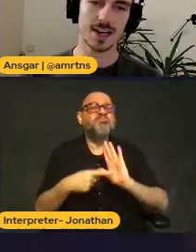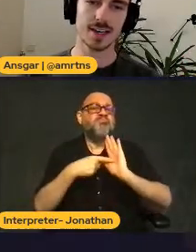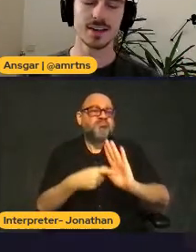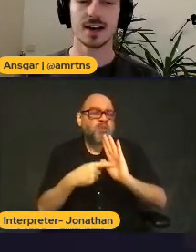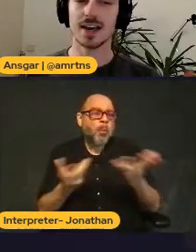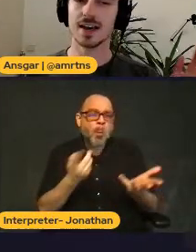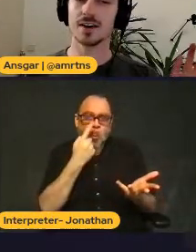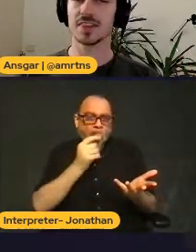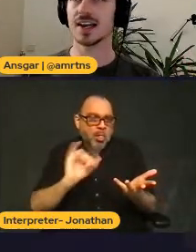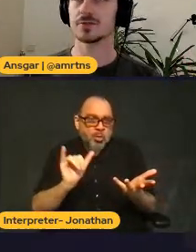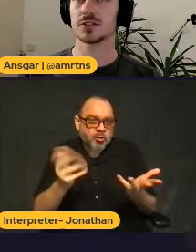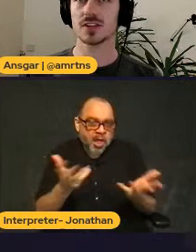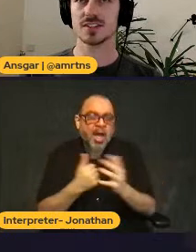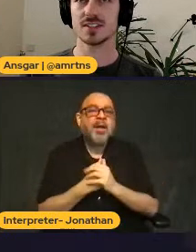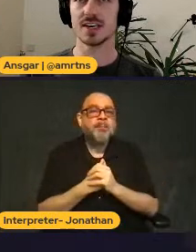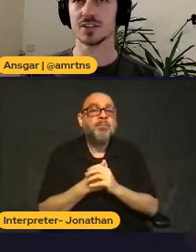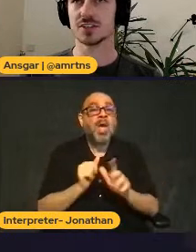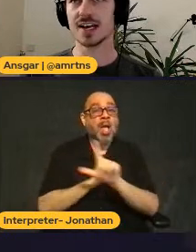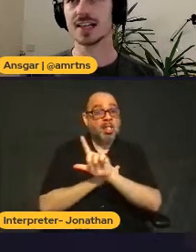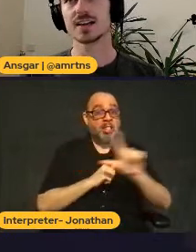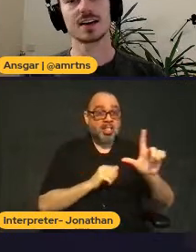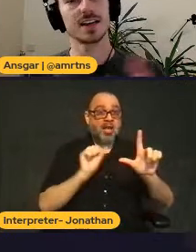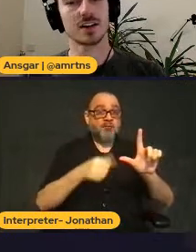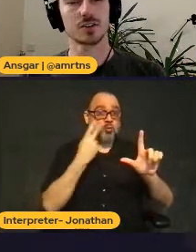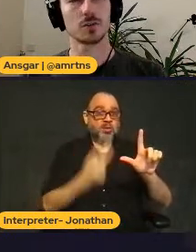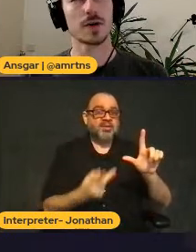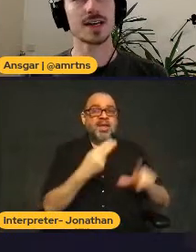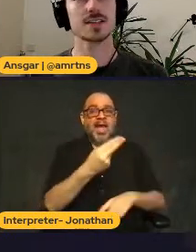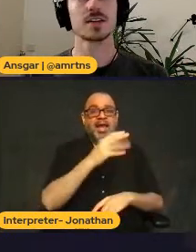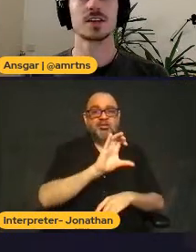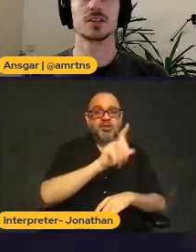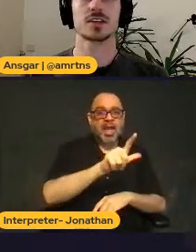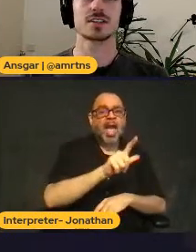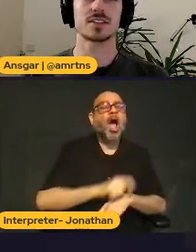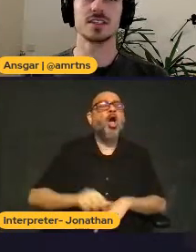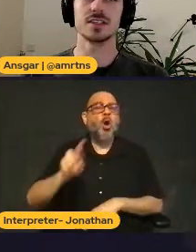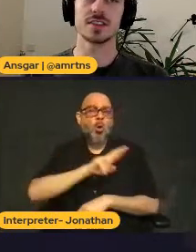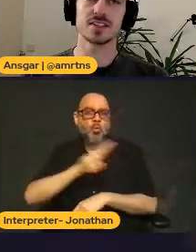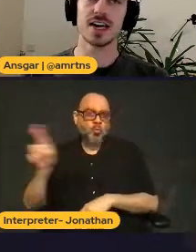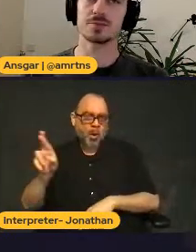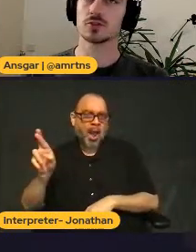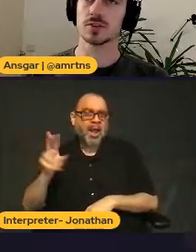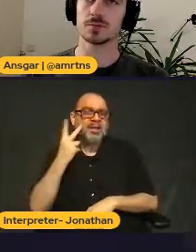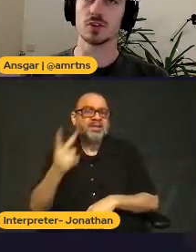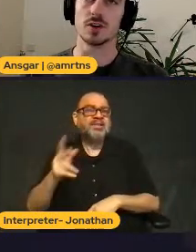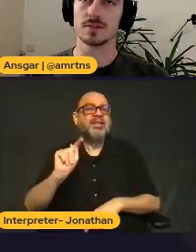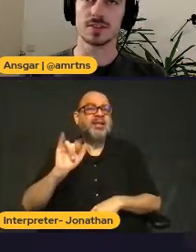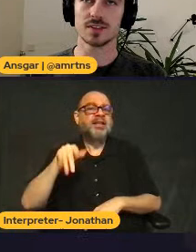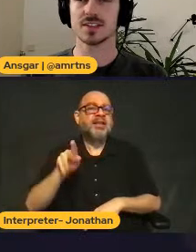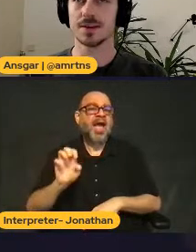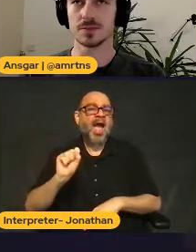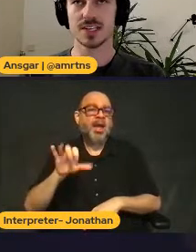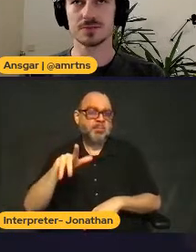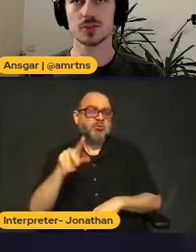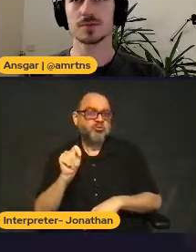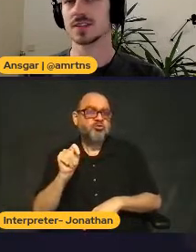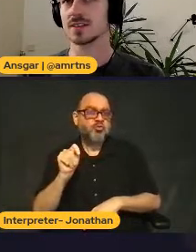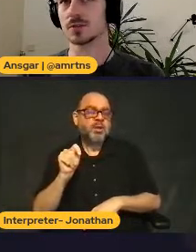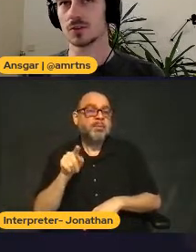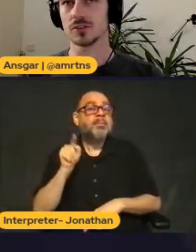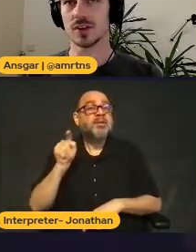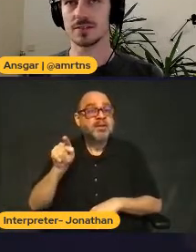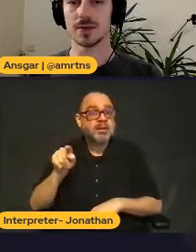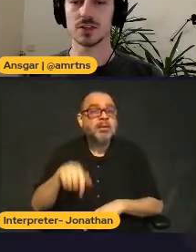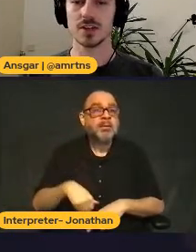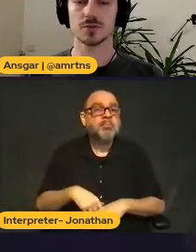look like. On the left, you can see HCL, and on the right, you can see the TypeScript, or this time TypeScript, as